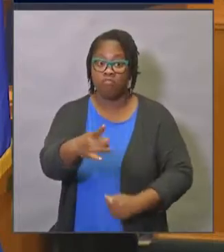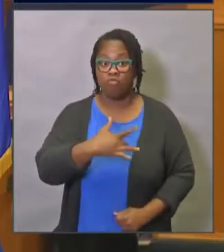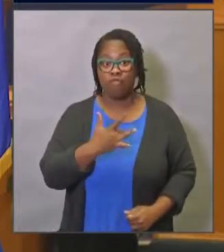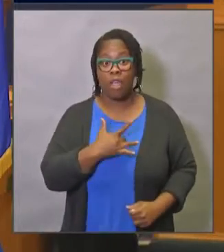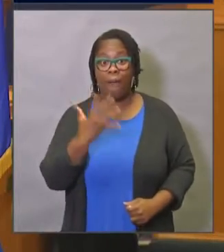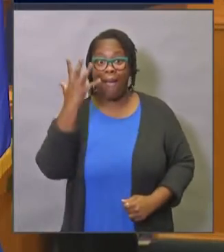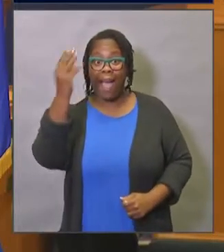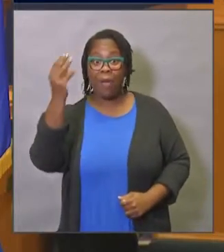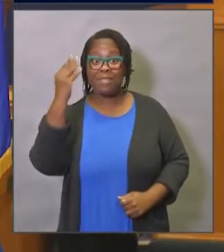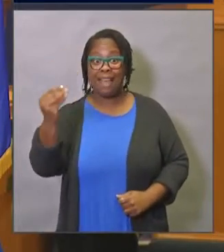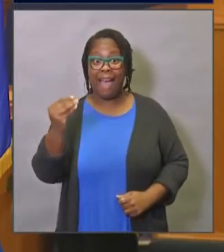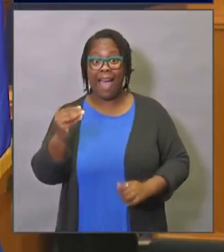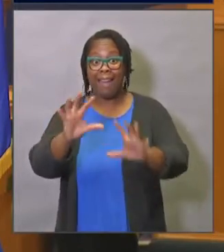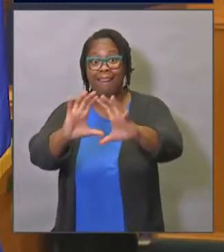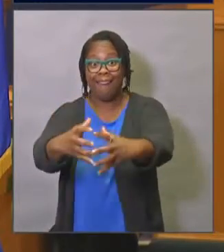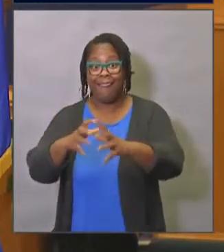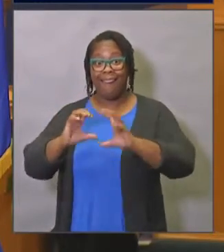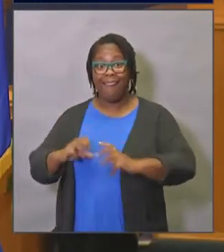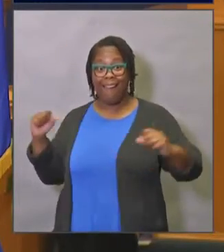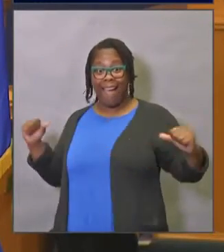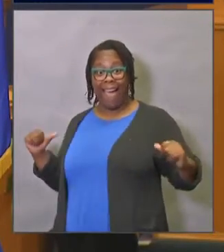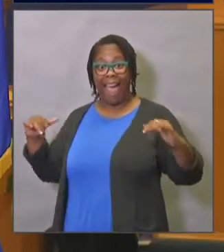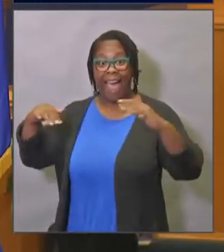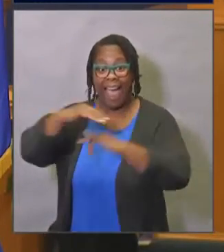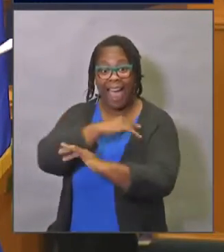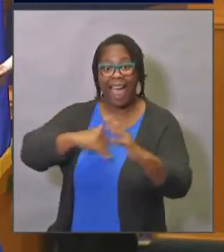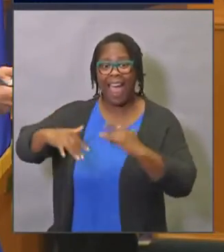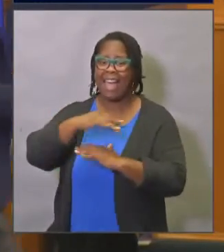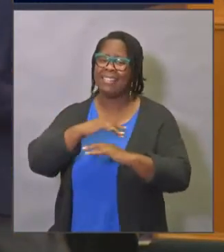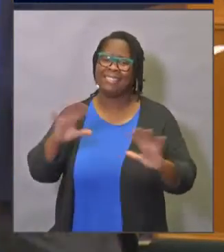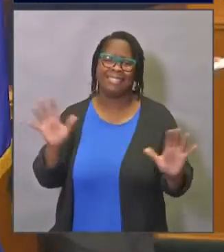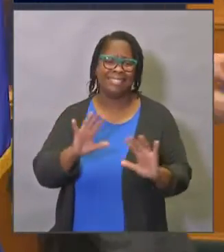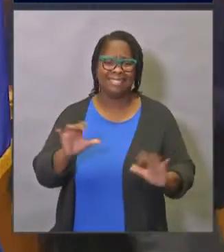opportunities for a lot of mingling. And I'll turn it over to Dr. Galley.